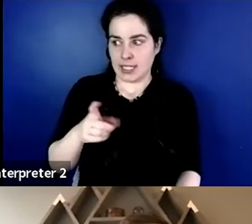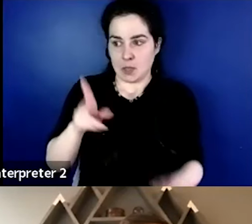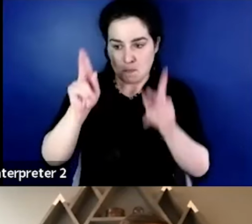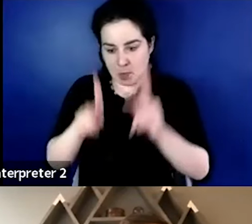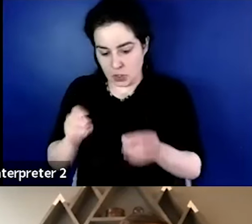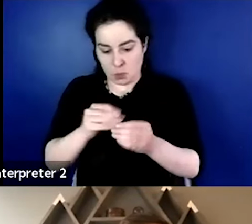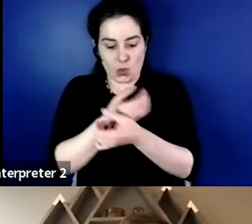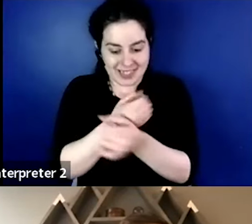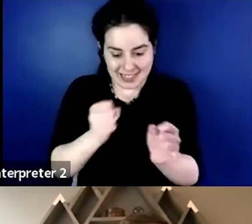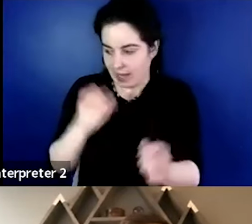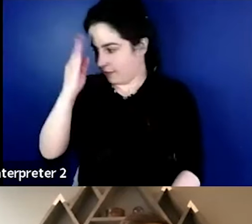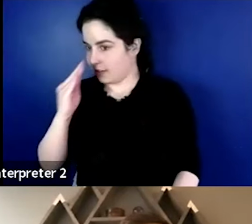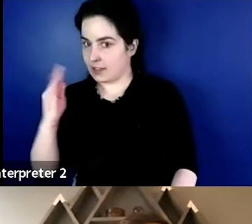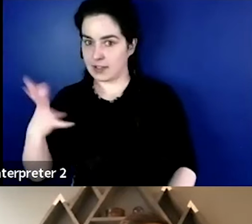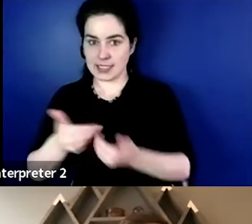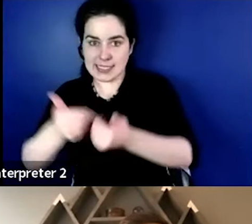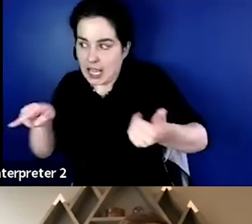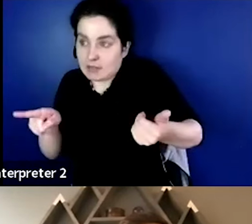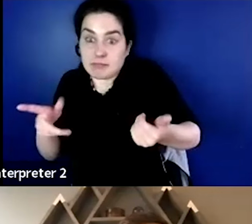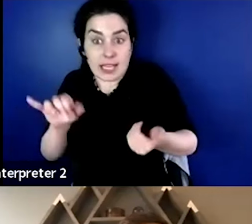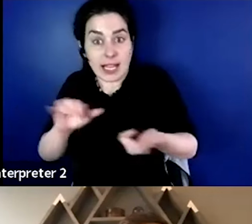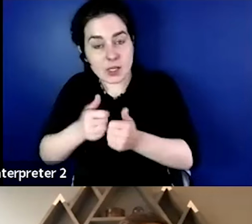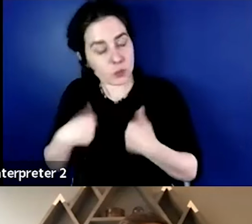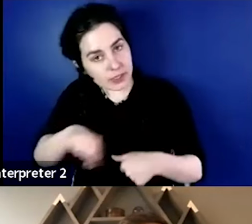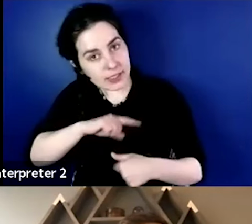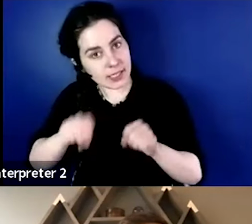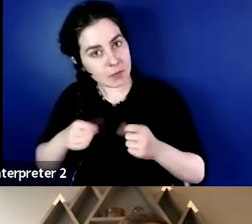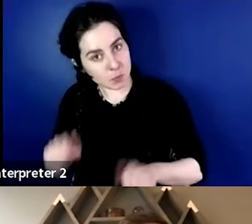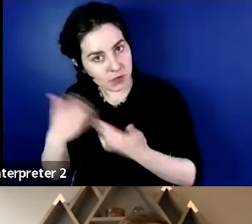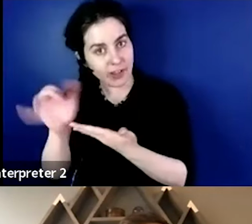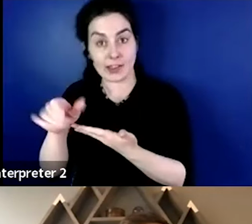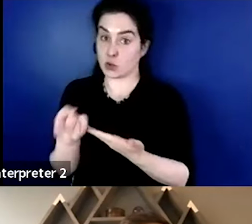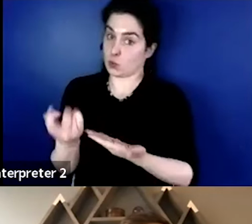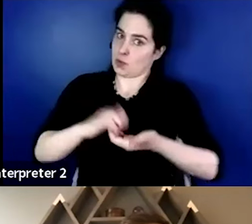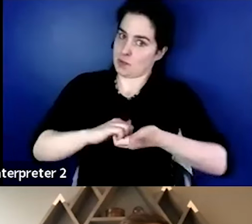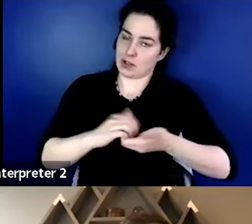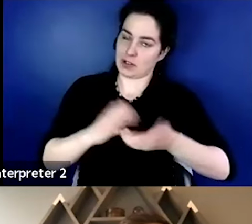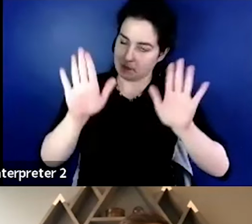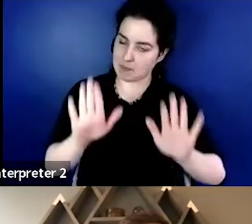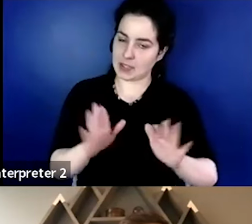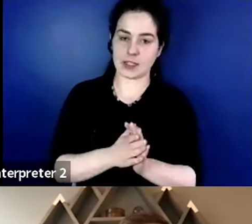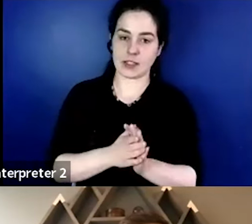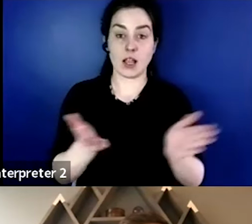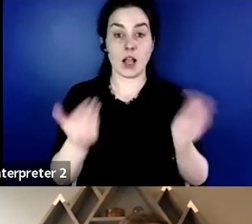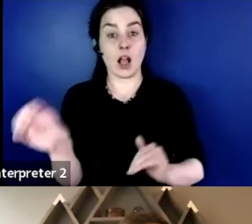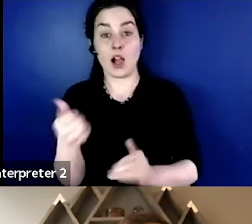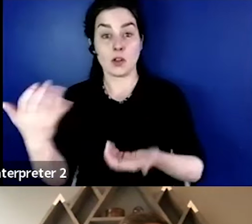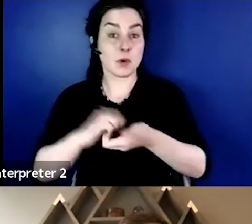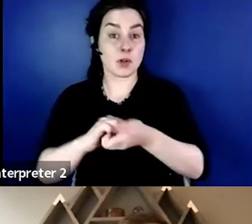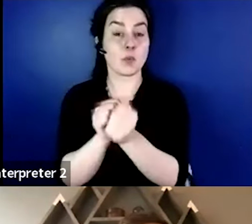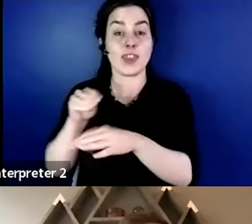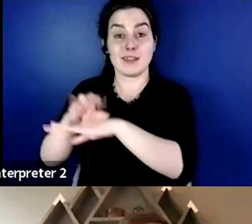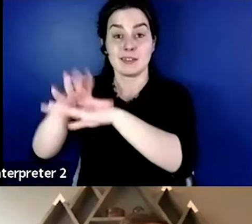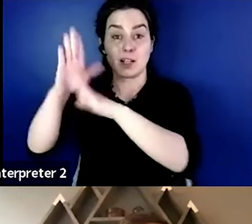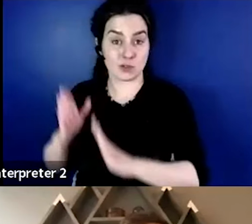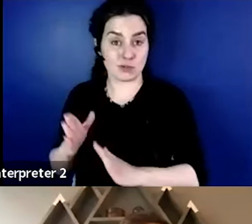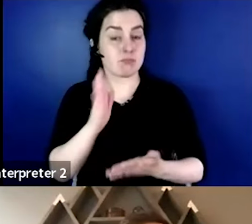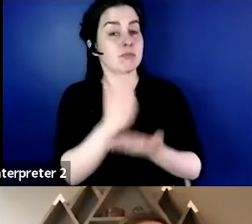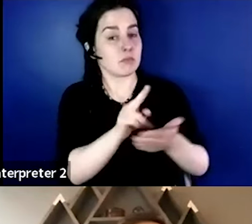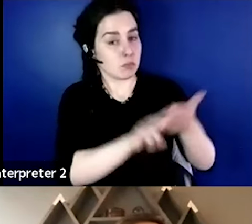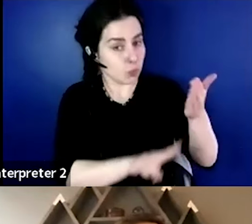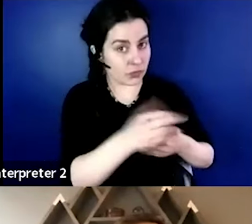that's an opportunity to do that. So I think those kind of partnerships are really amazing. Another partnership, I'll just say the last one, is counselors. So some universities have a